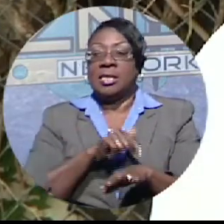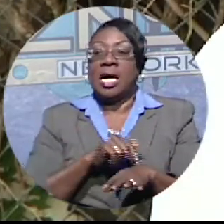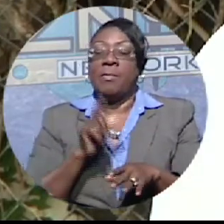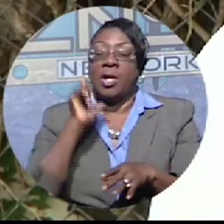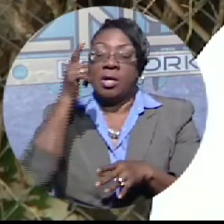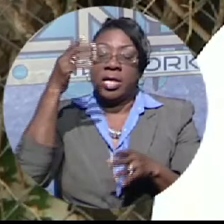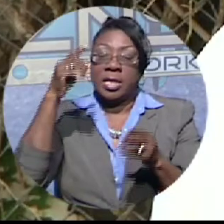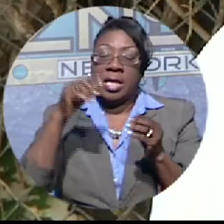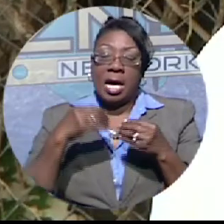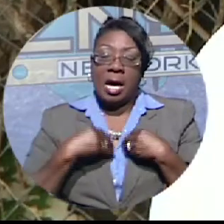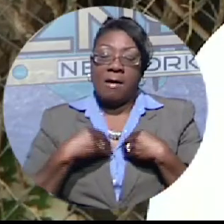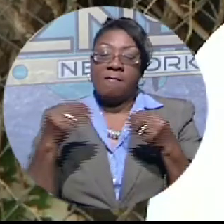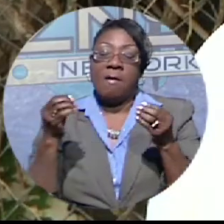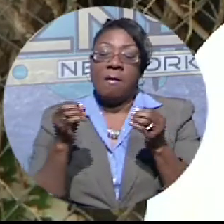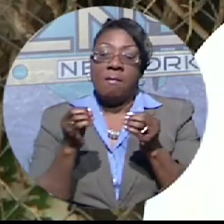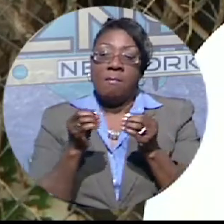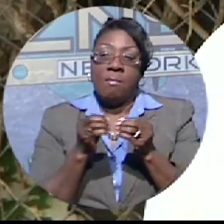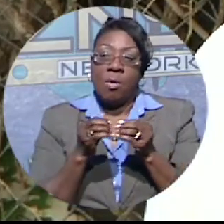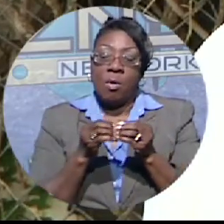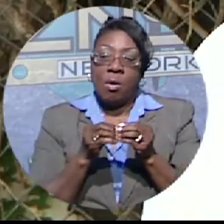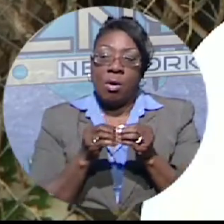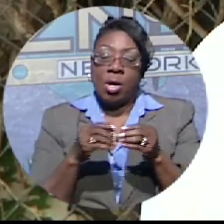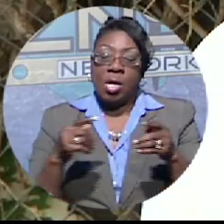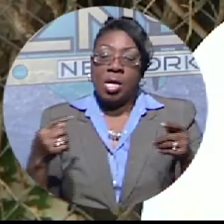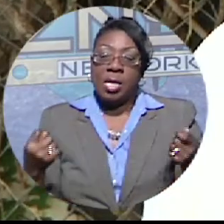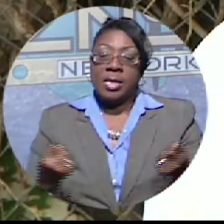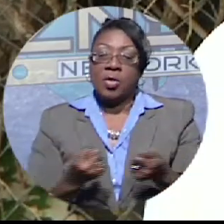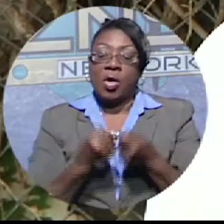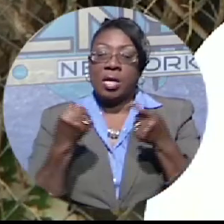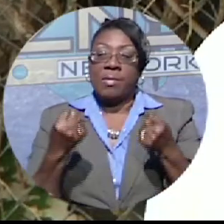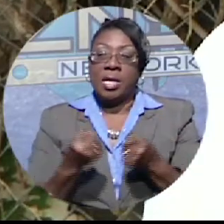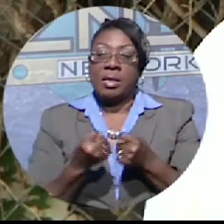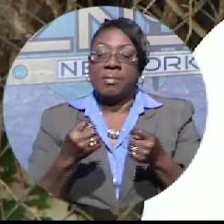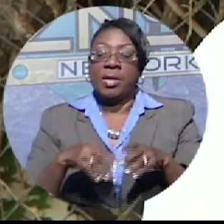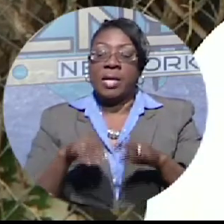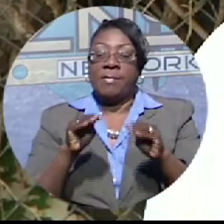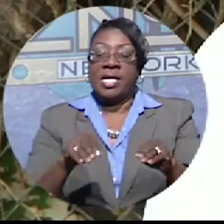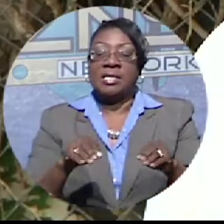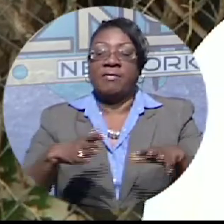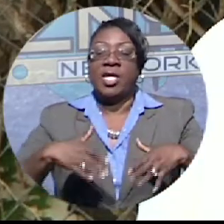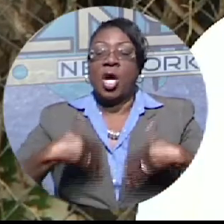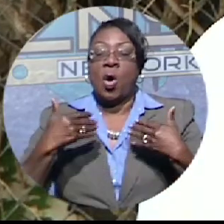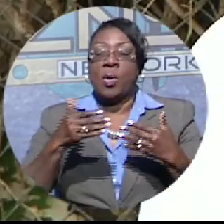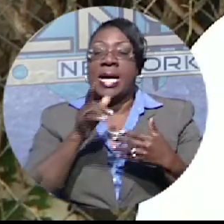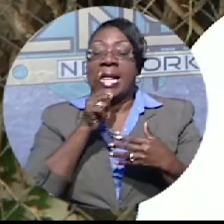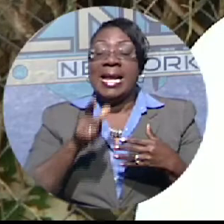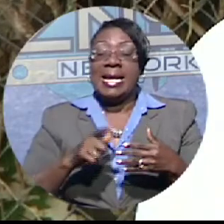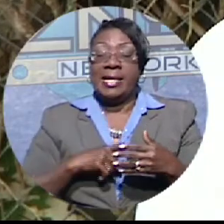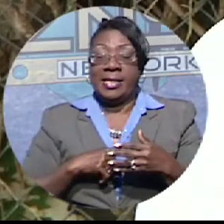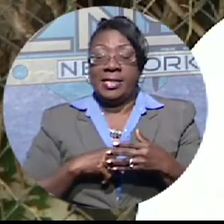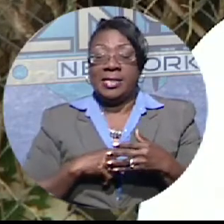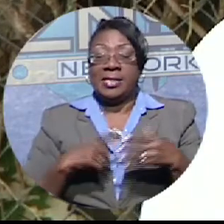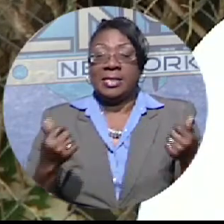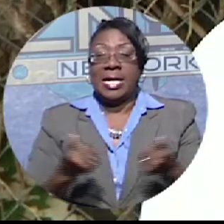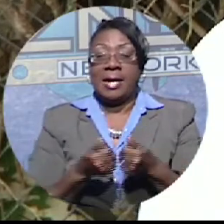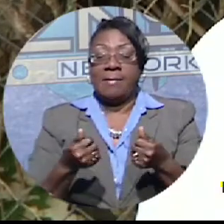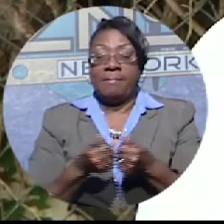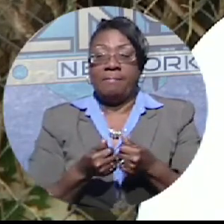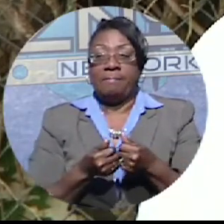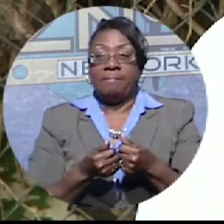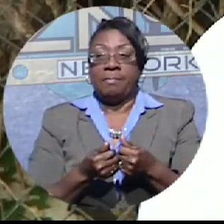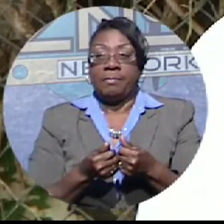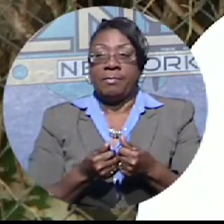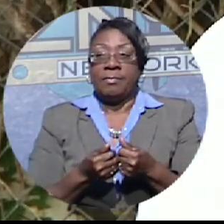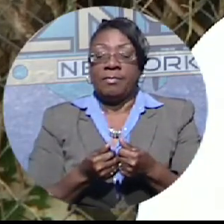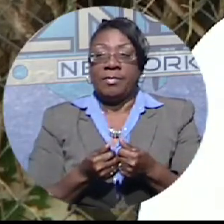to have more. There should be at this time a tournament put in place for young ladies. I'm not saying this tournament would rival